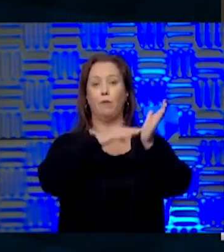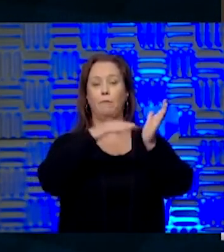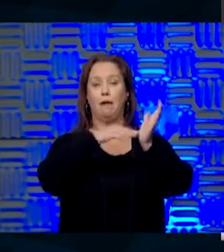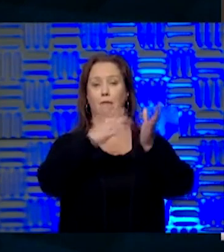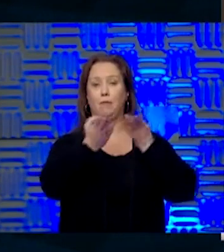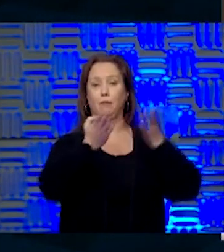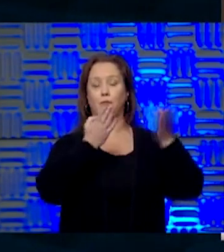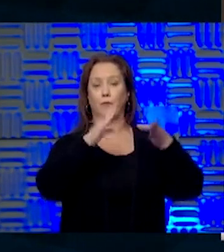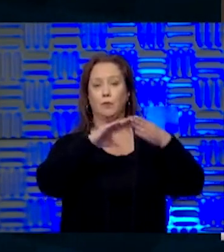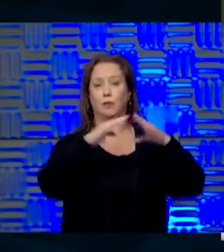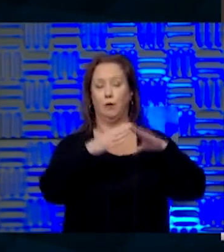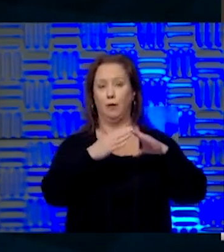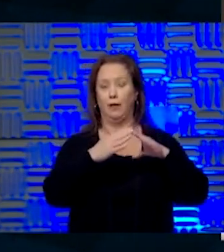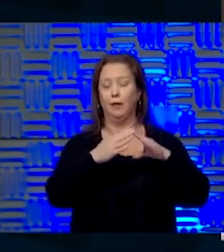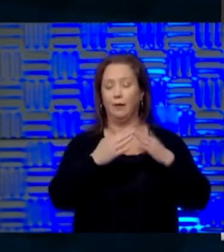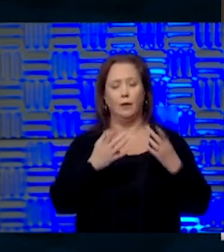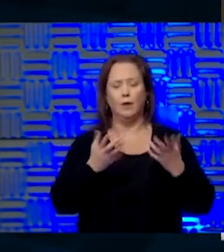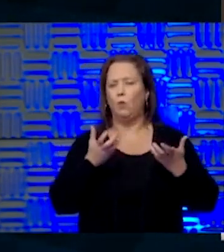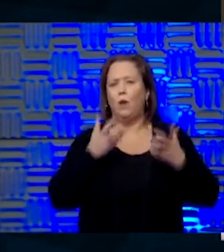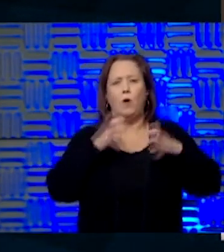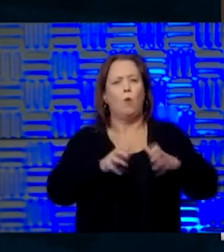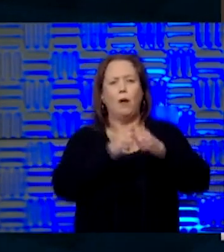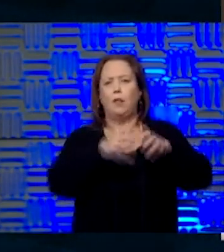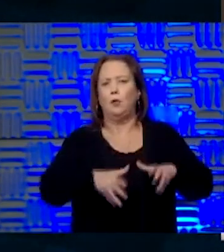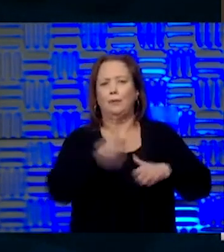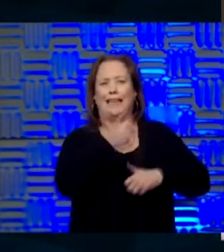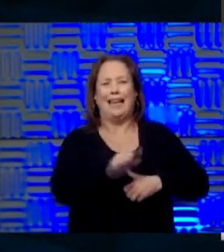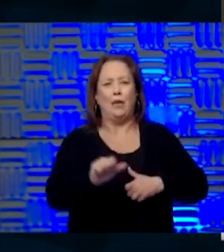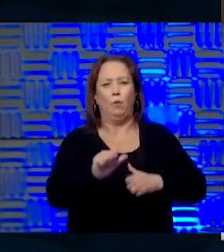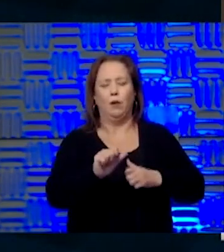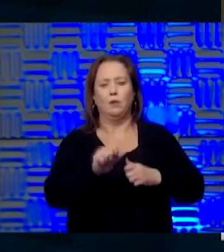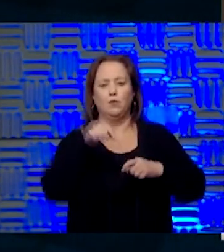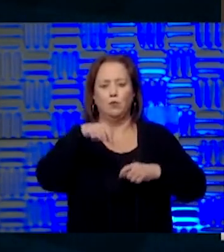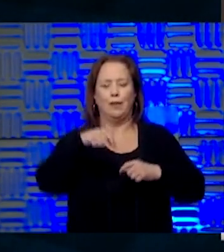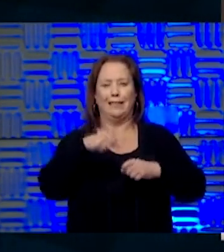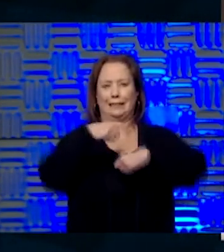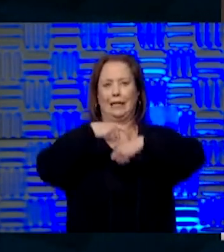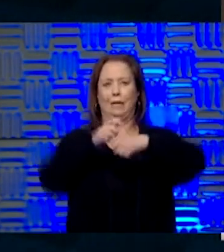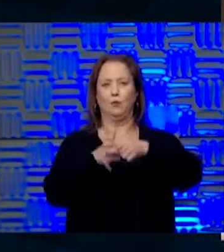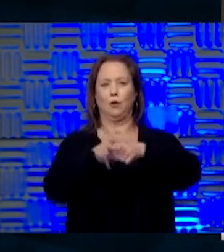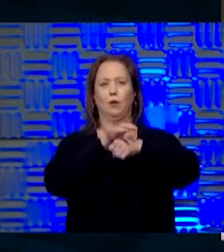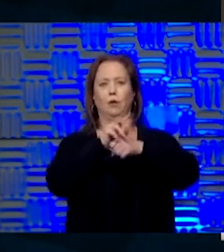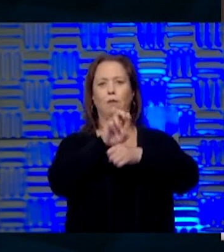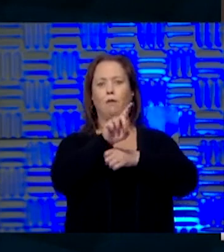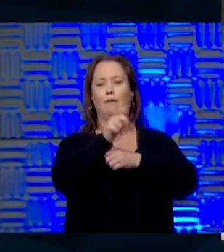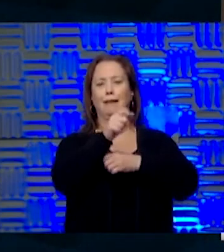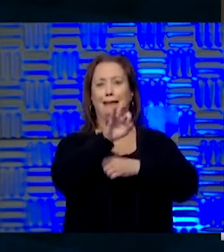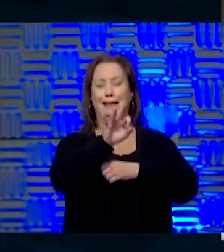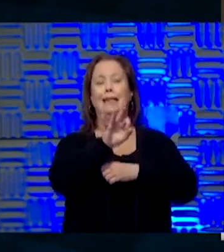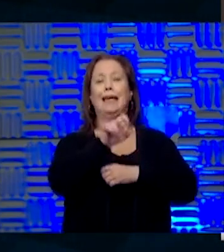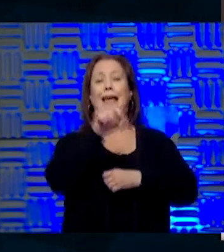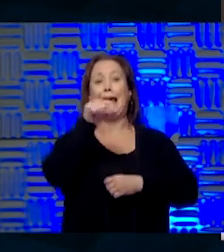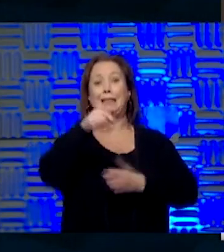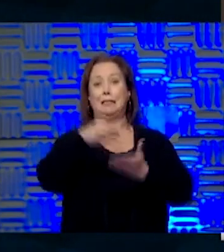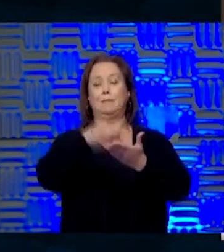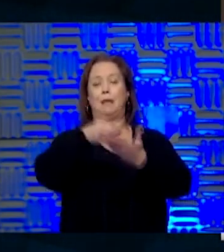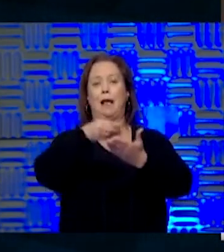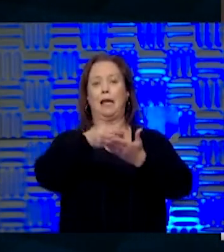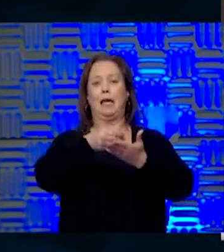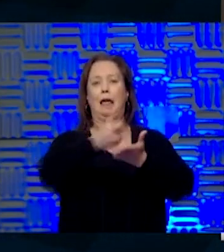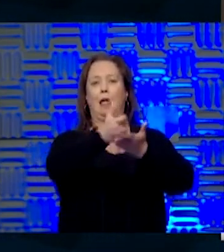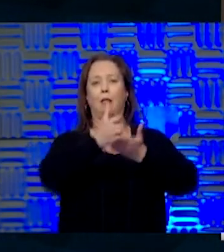community. At this, we don't want to lose anybody during COVID-19, and this helps us keep those staff in